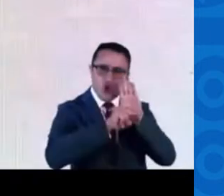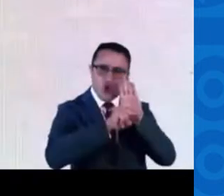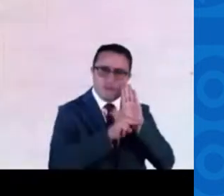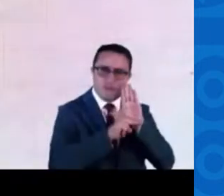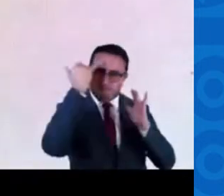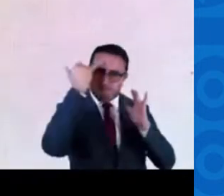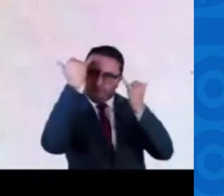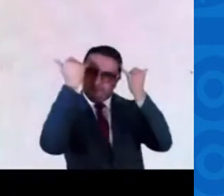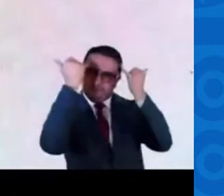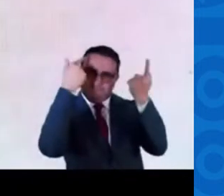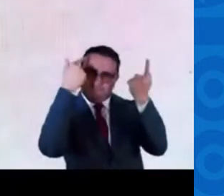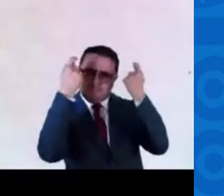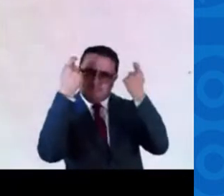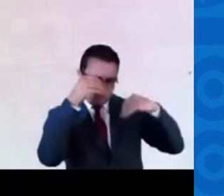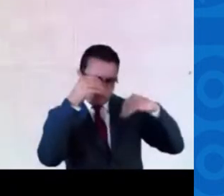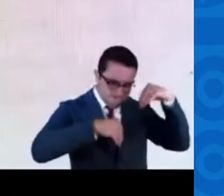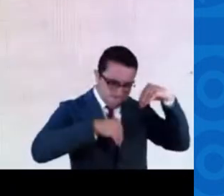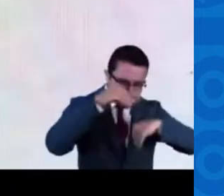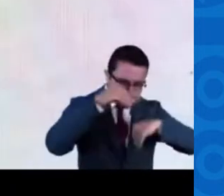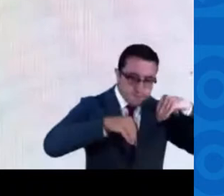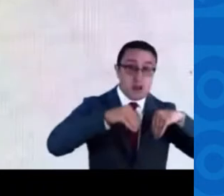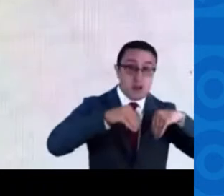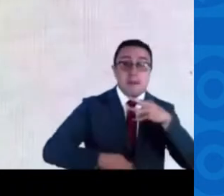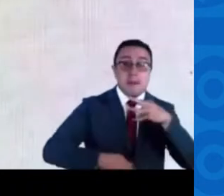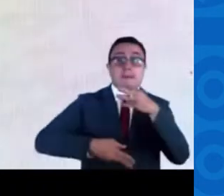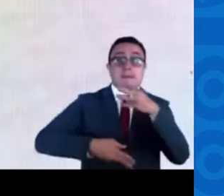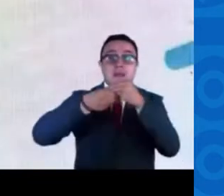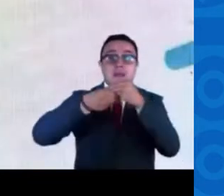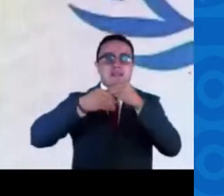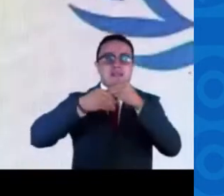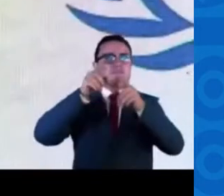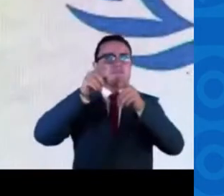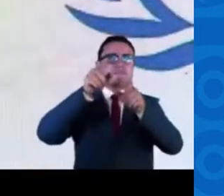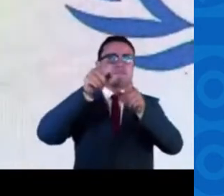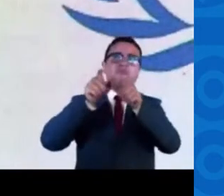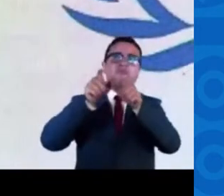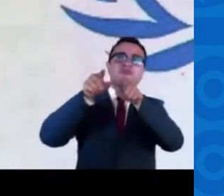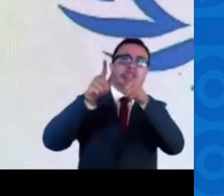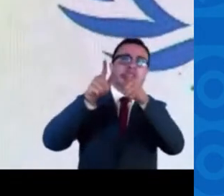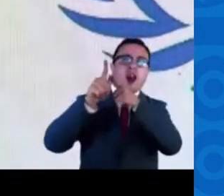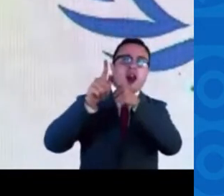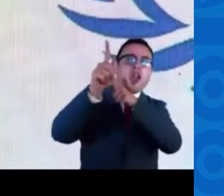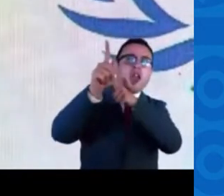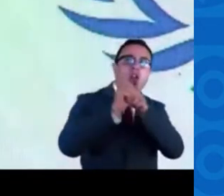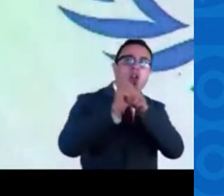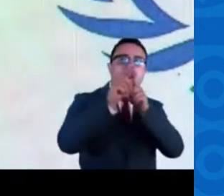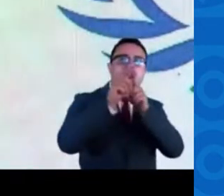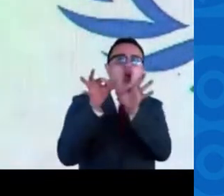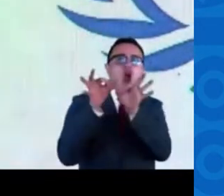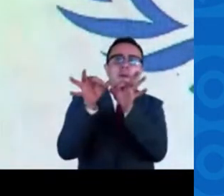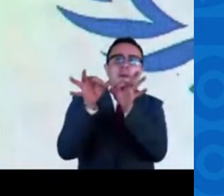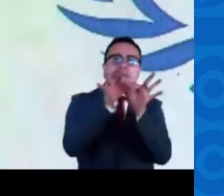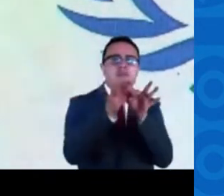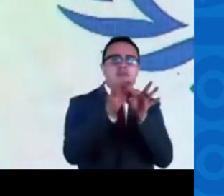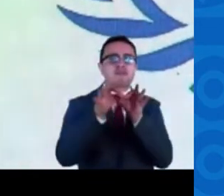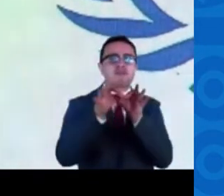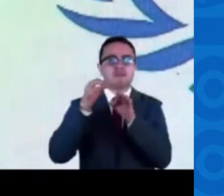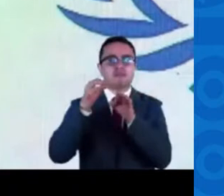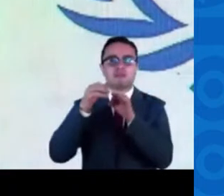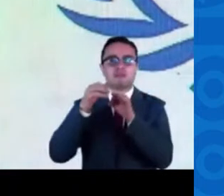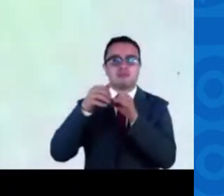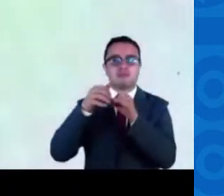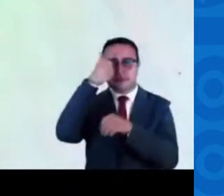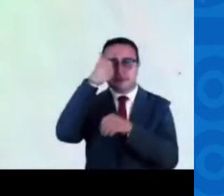towards the same goal. And just to wrap it up, I expect that today is not just an event